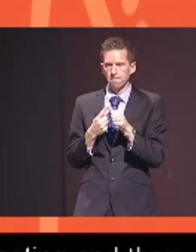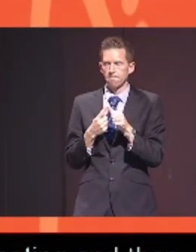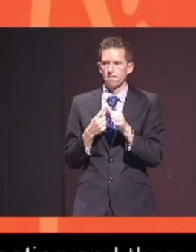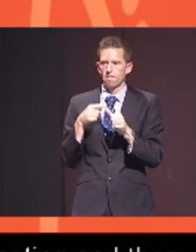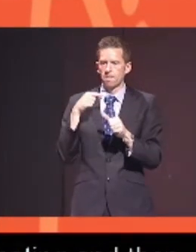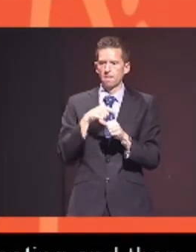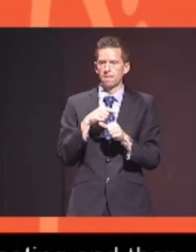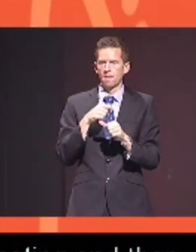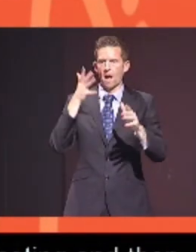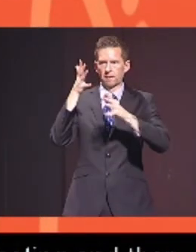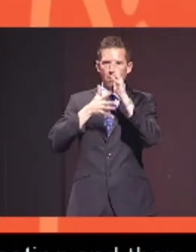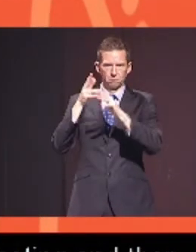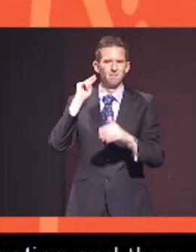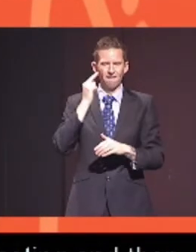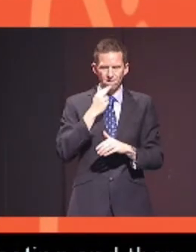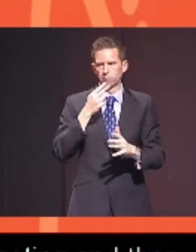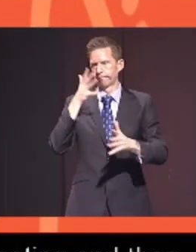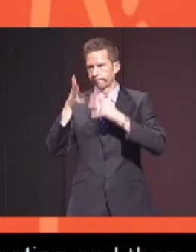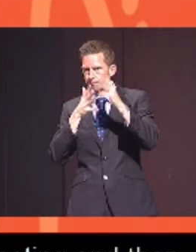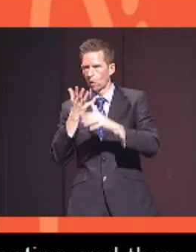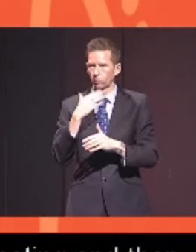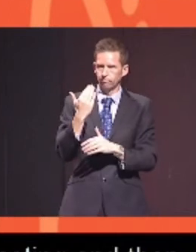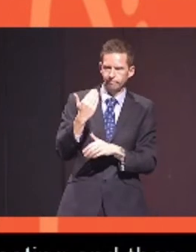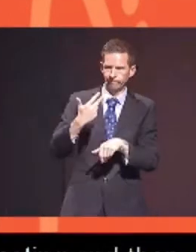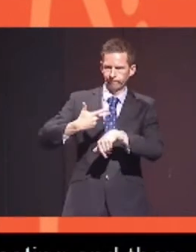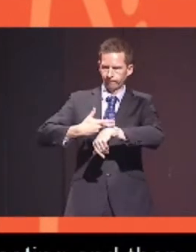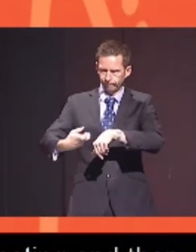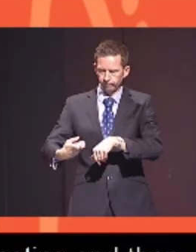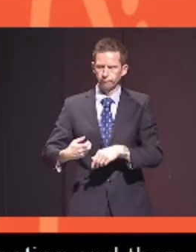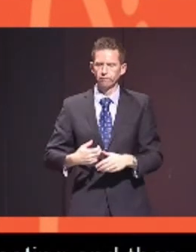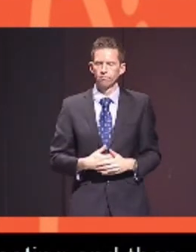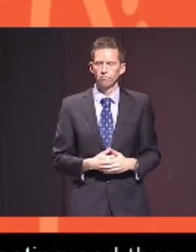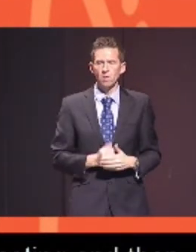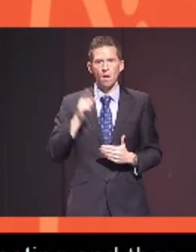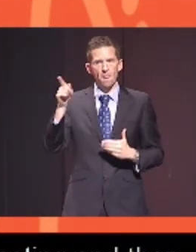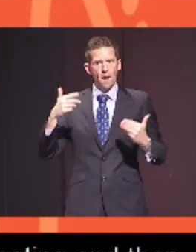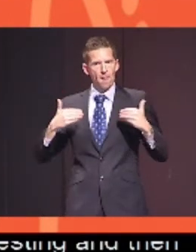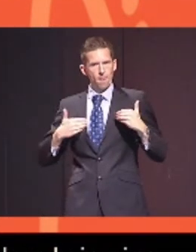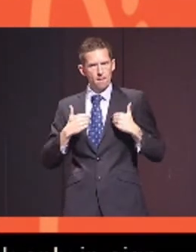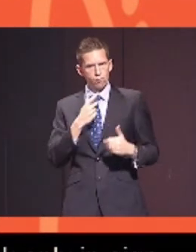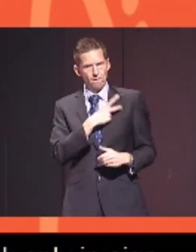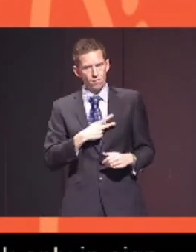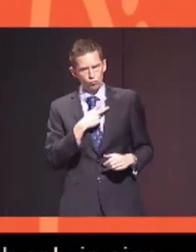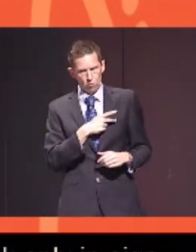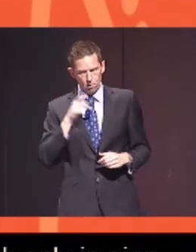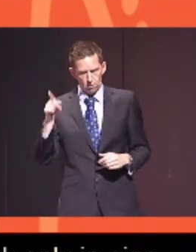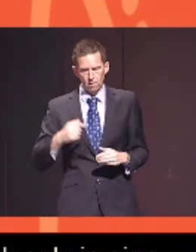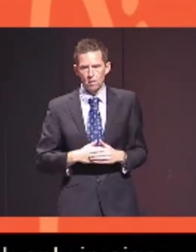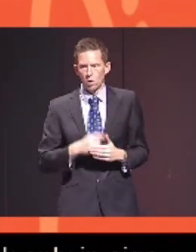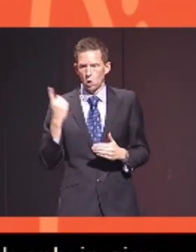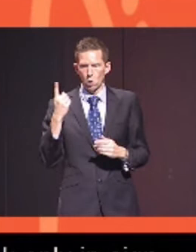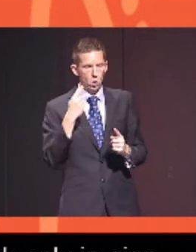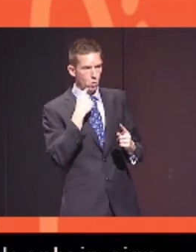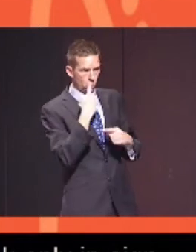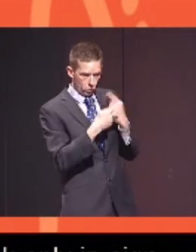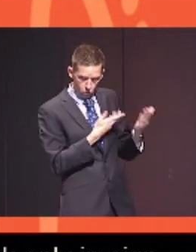he would be speaking only in sign language. He was deaf. And the health professional that was sharing the result with